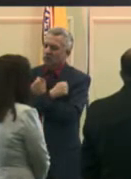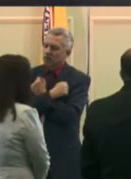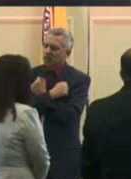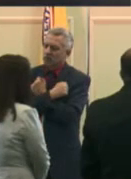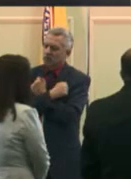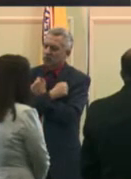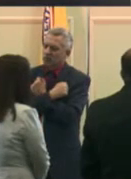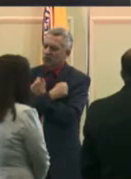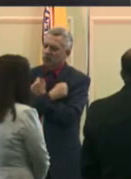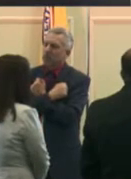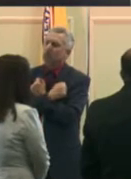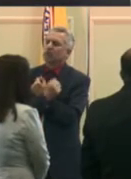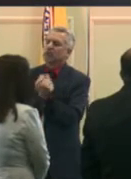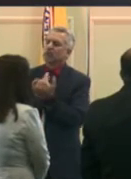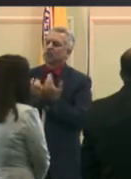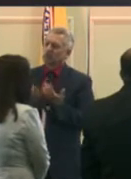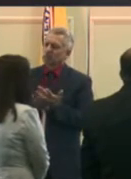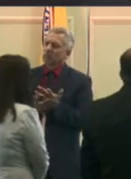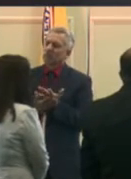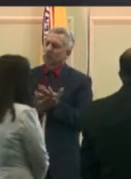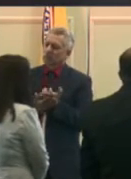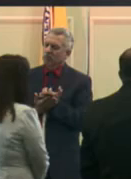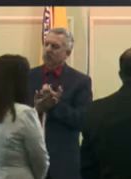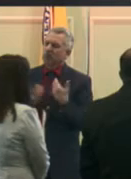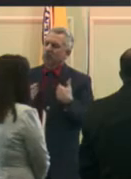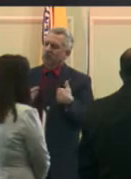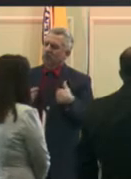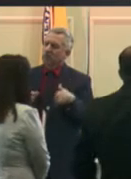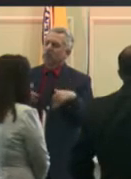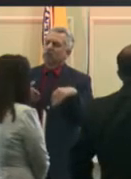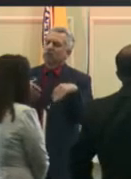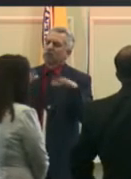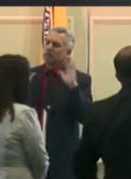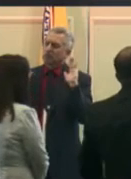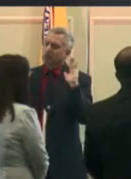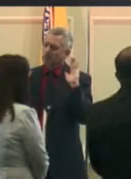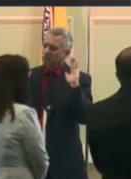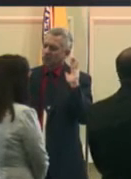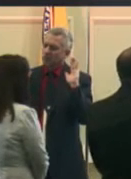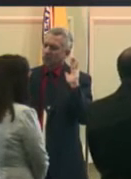And Lord, we pray for those that have been in the church a long time.